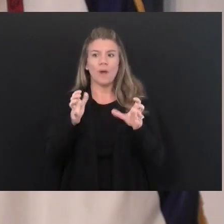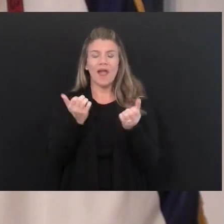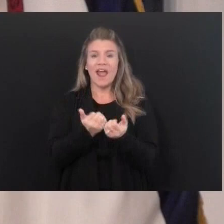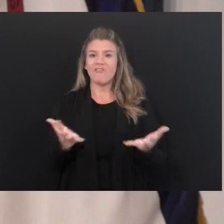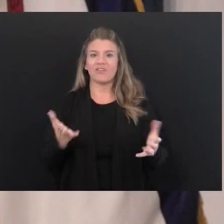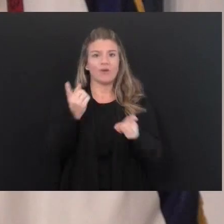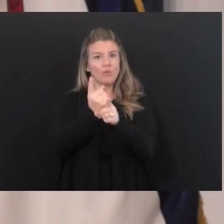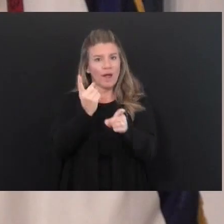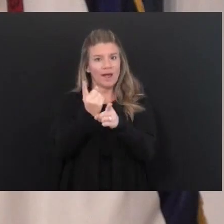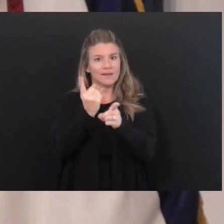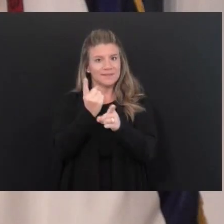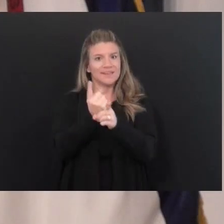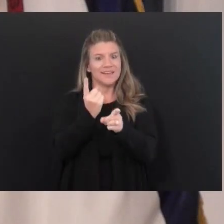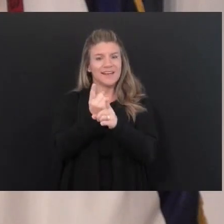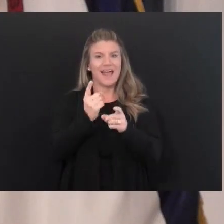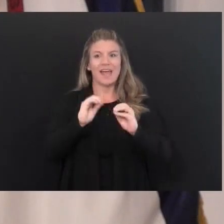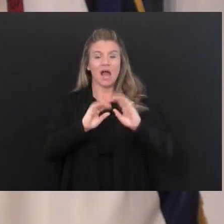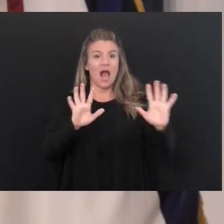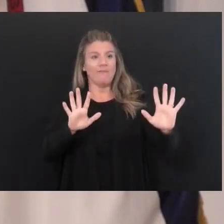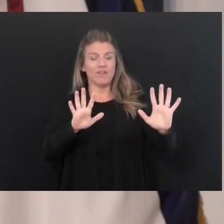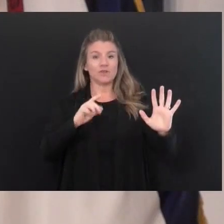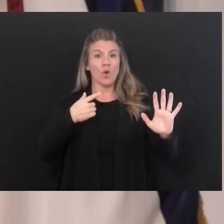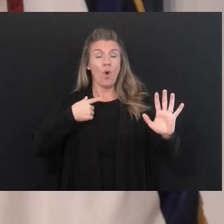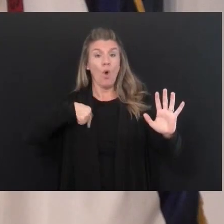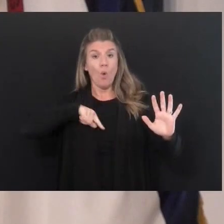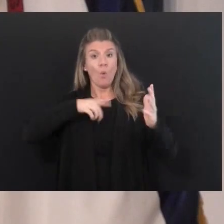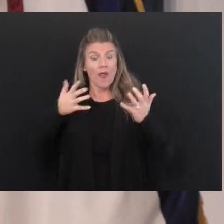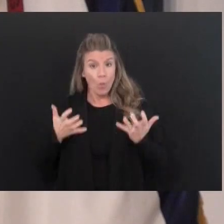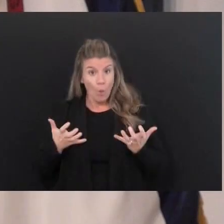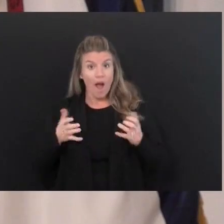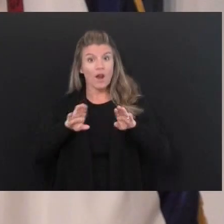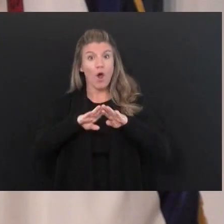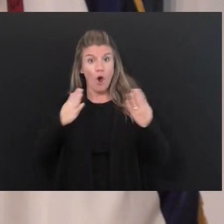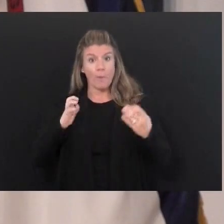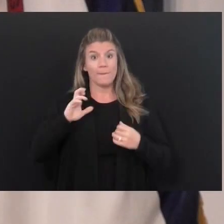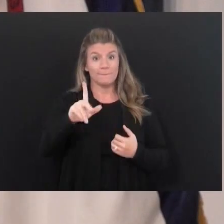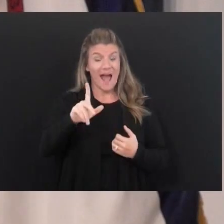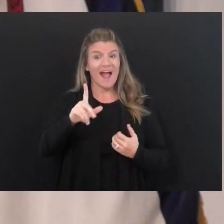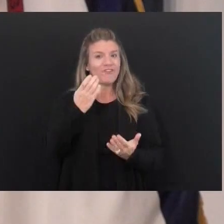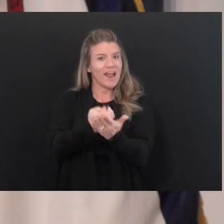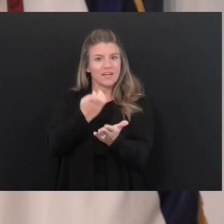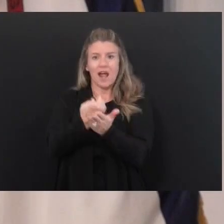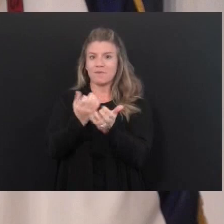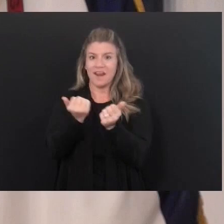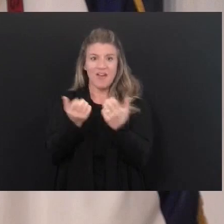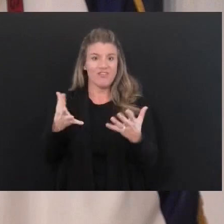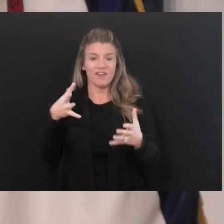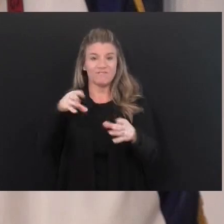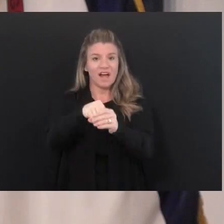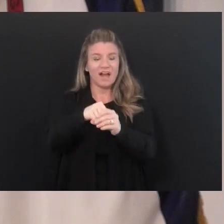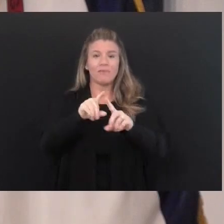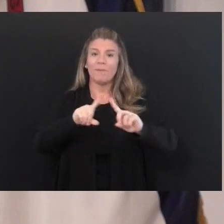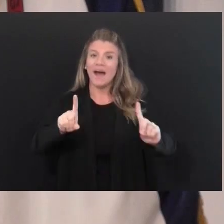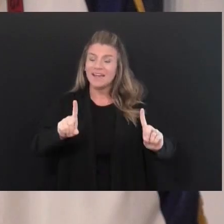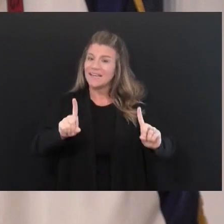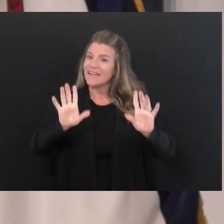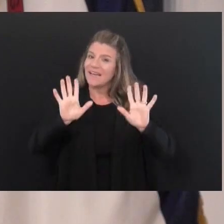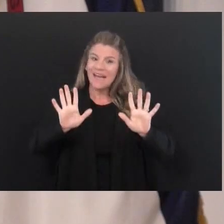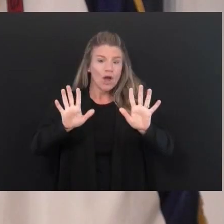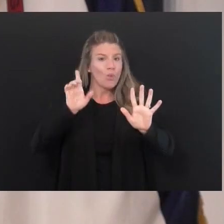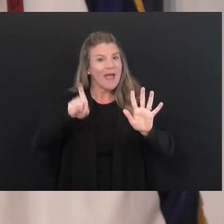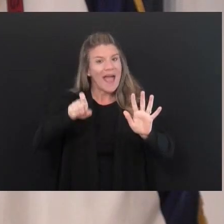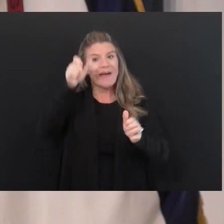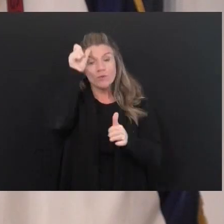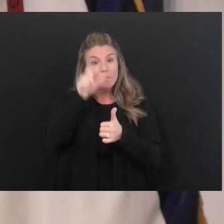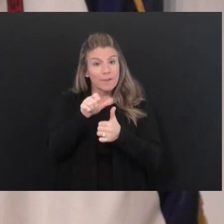that is, no question, bring us back from the standpoint of economics and all that, but we have got to